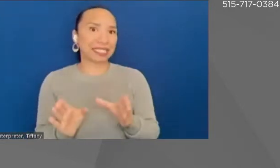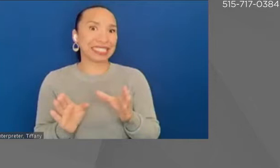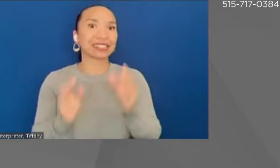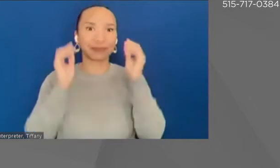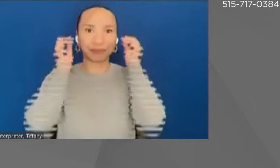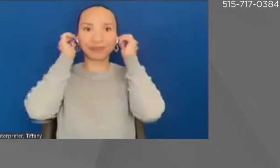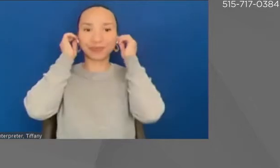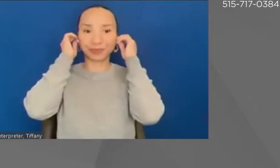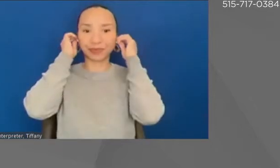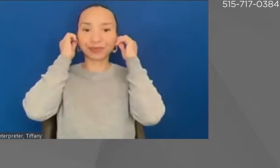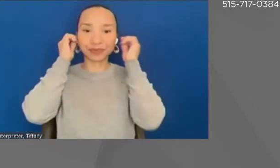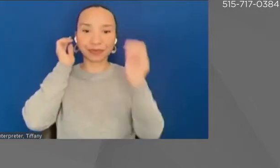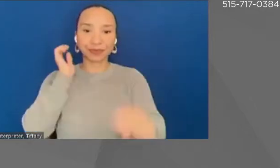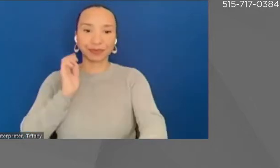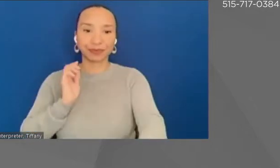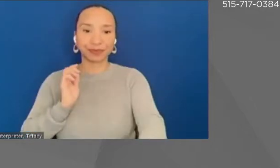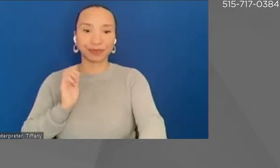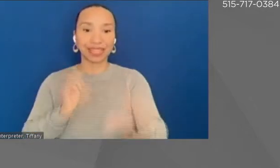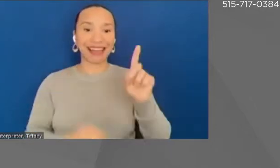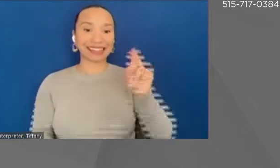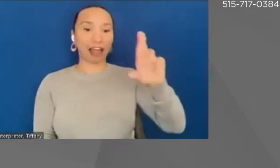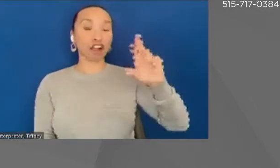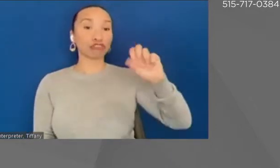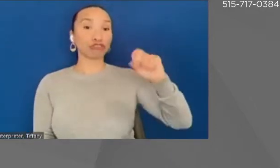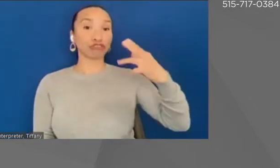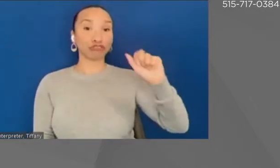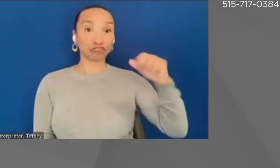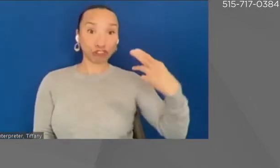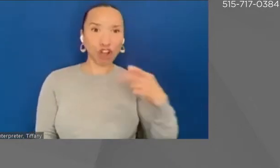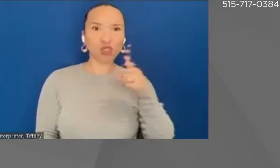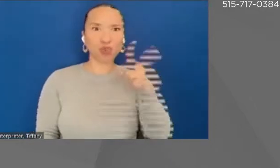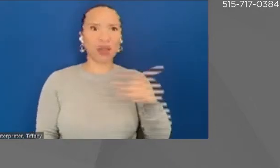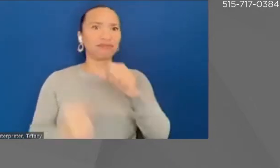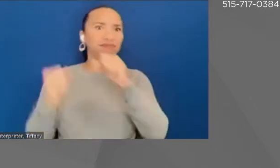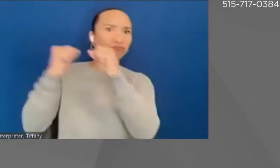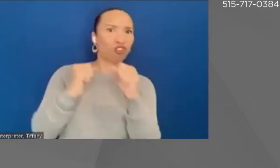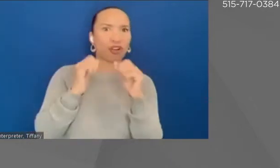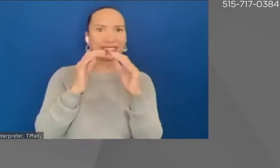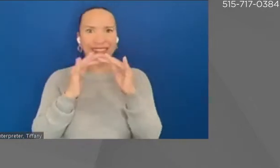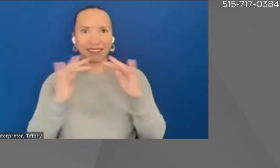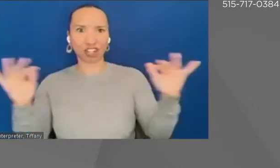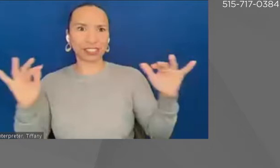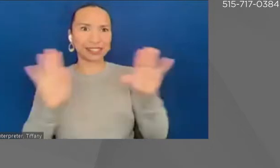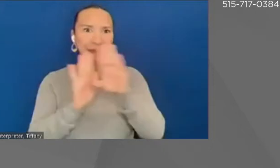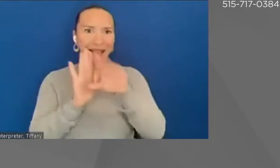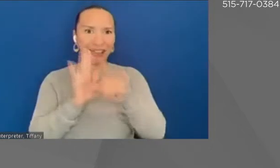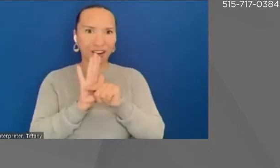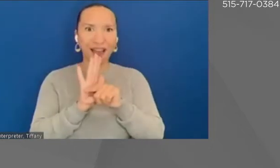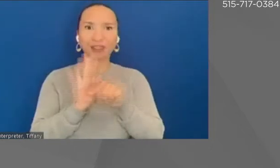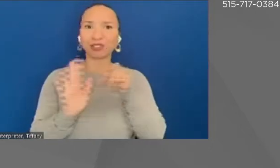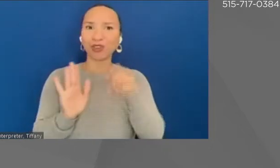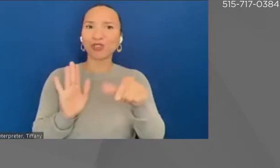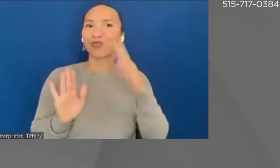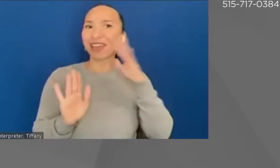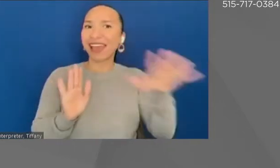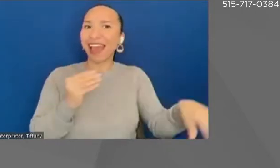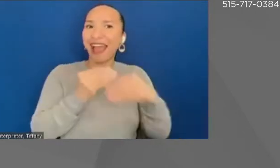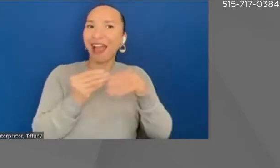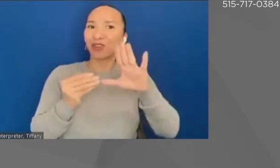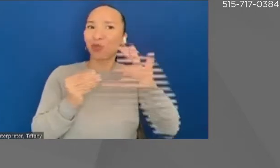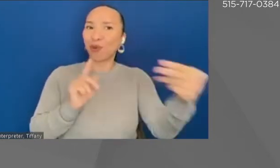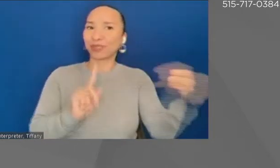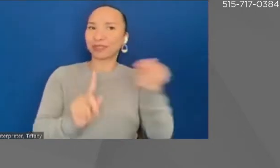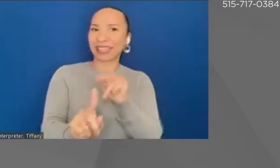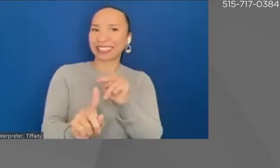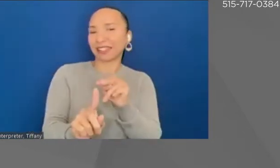this really diverse background in the work you've done, so you can bring your perspective from a variety of different areas, but what